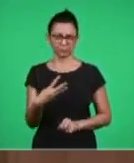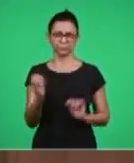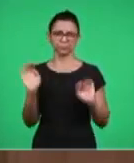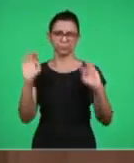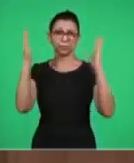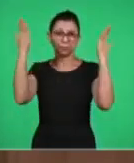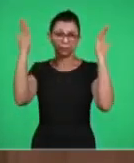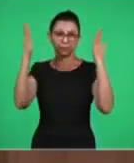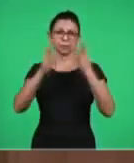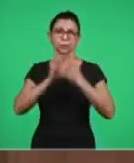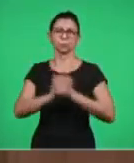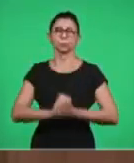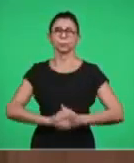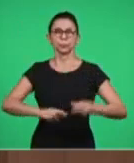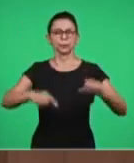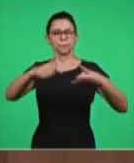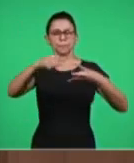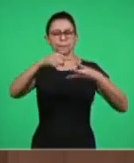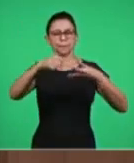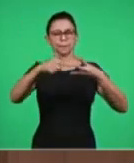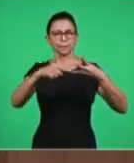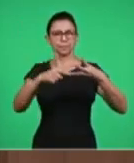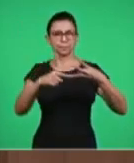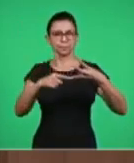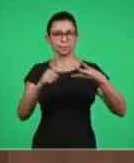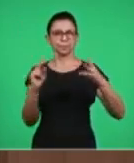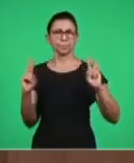was brought three topics,